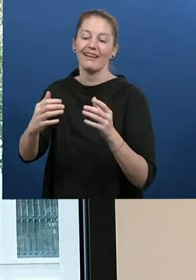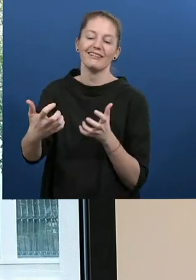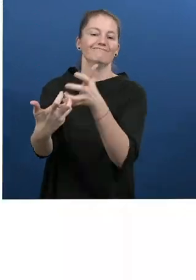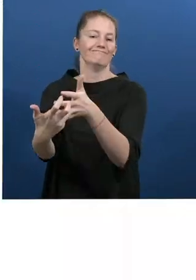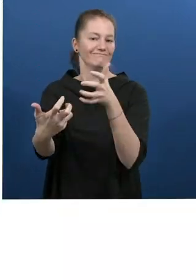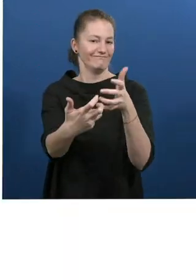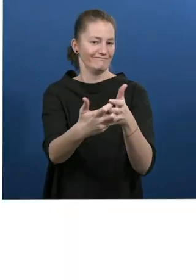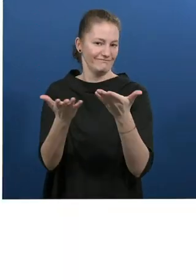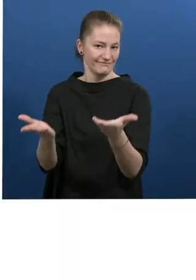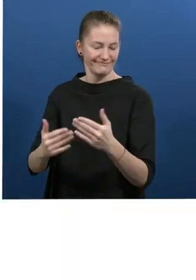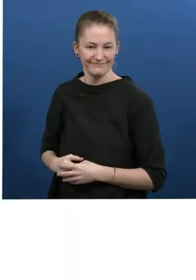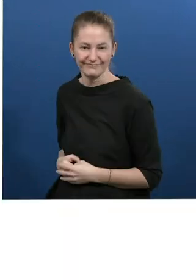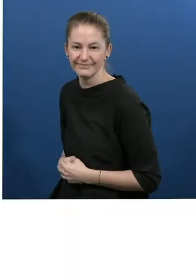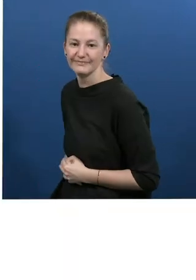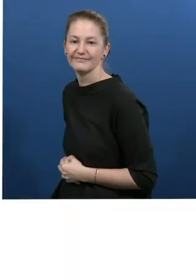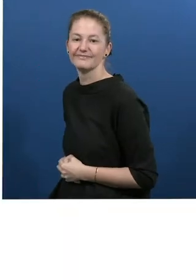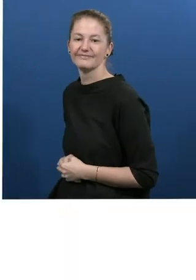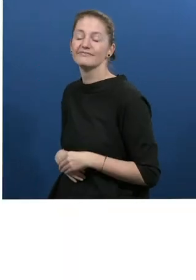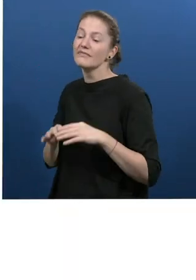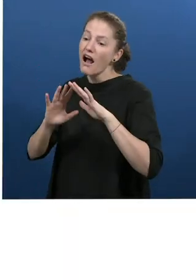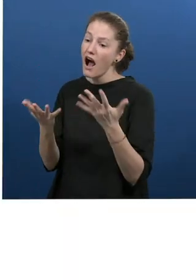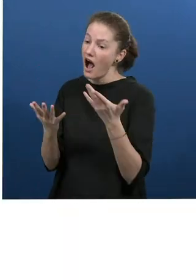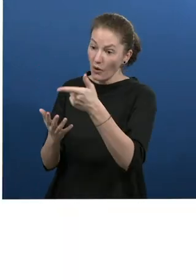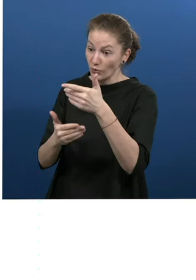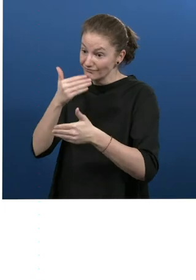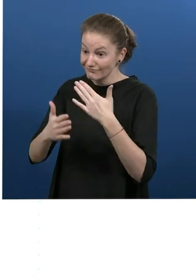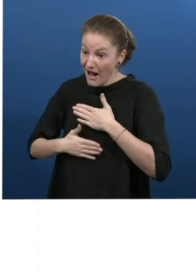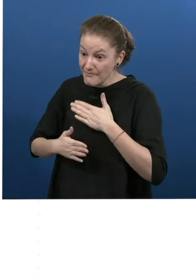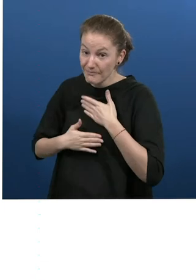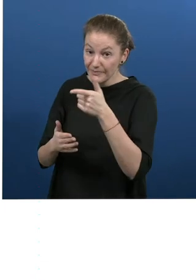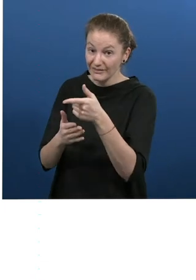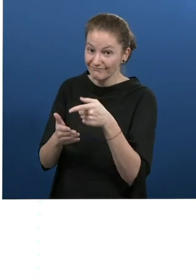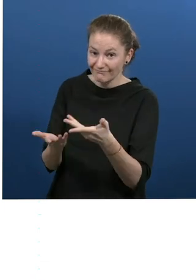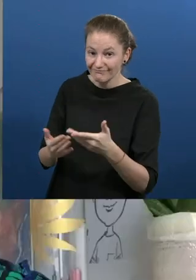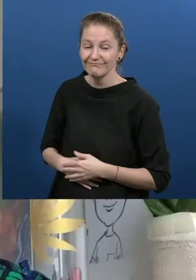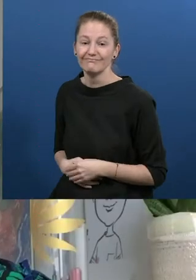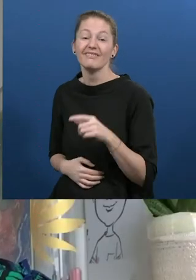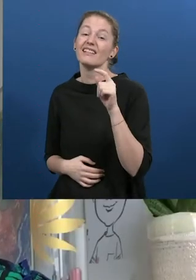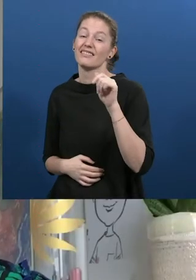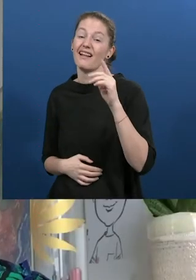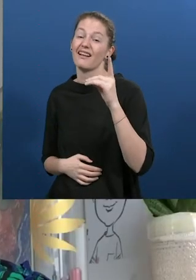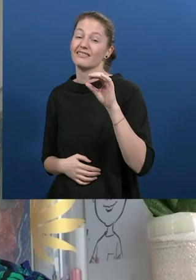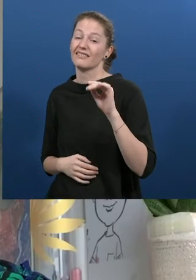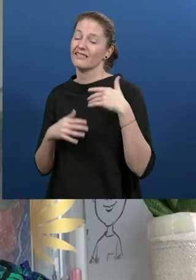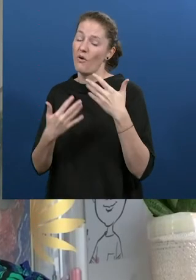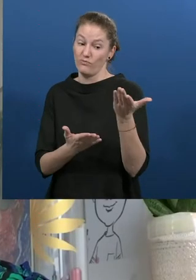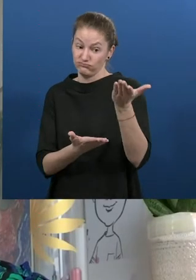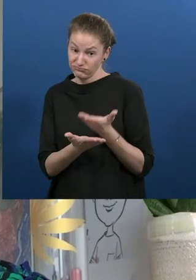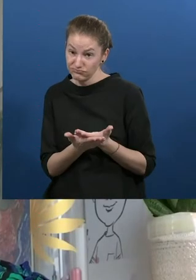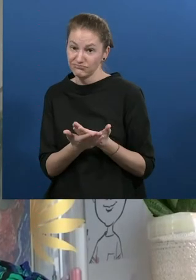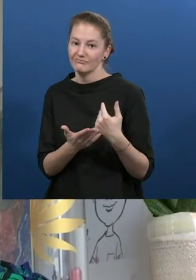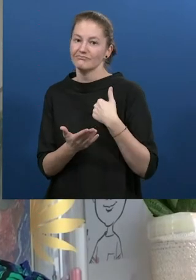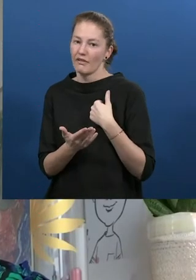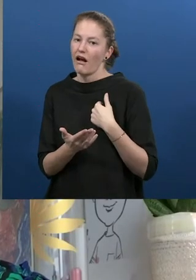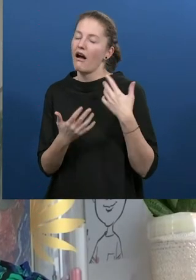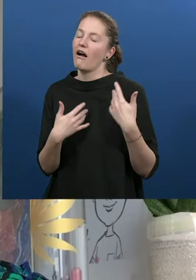environment. How did the solution help you? Tadeo m'a été proposé dans le cadre